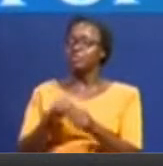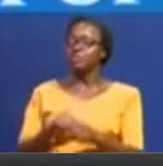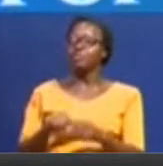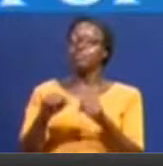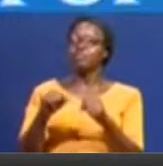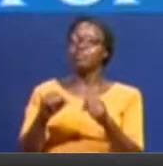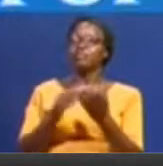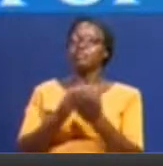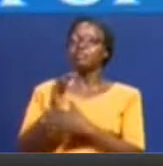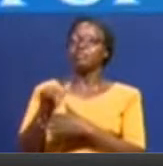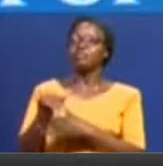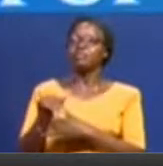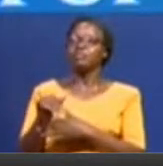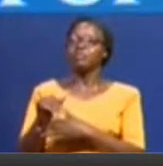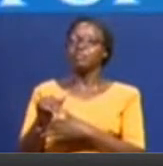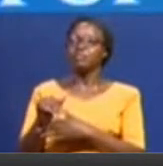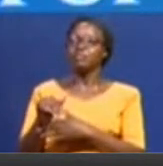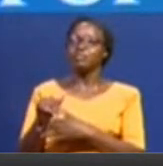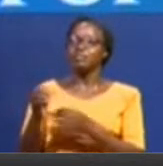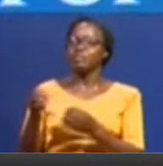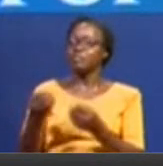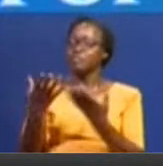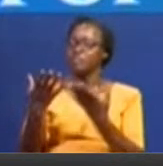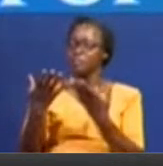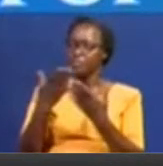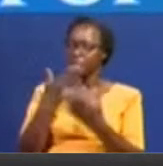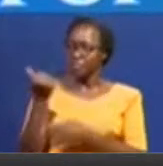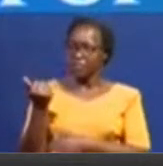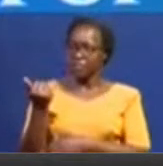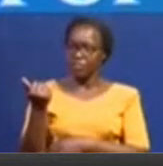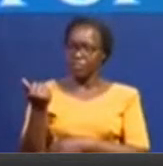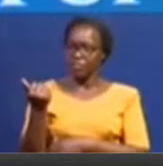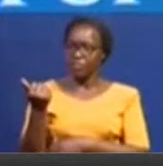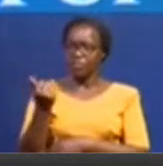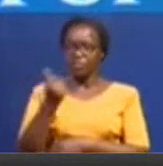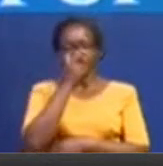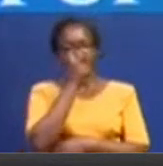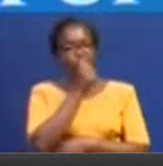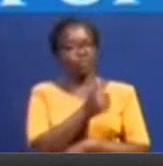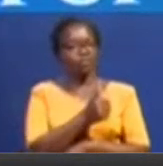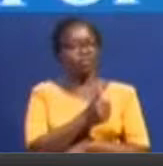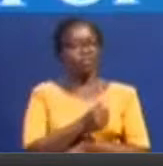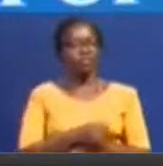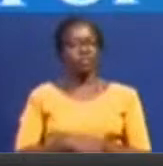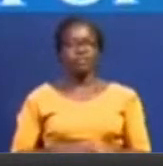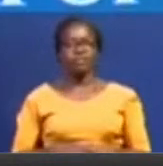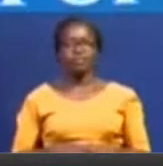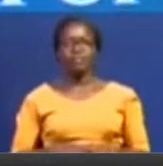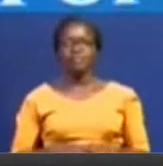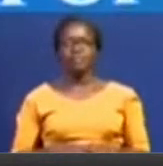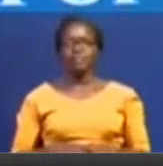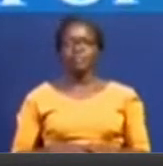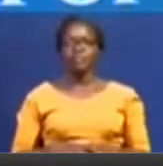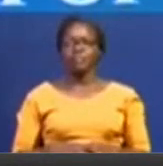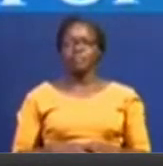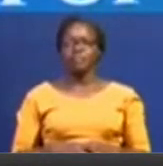to ensure that the quality is the best. Wish you well. Thank you, Chair. Thank you too.